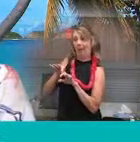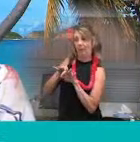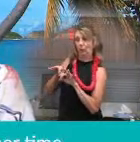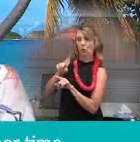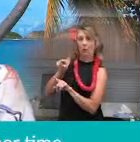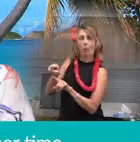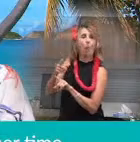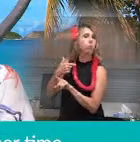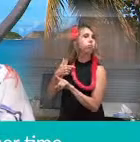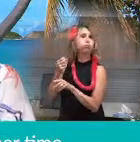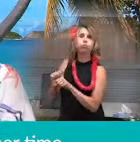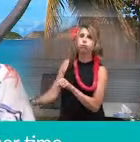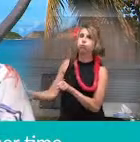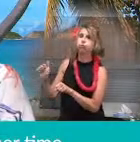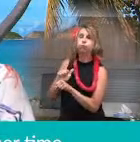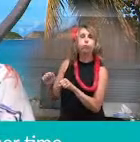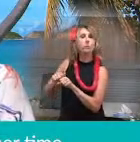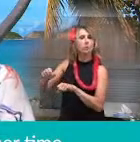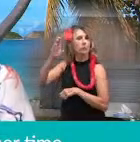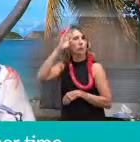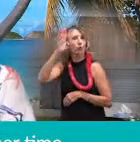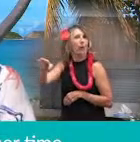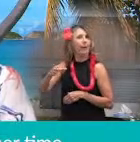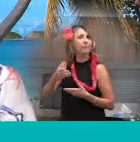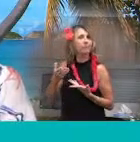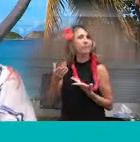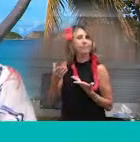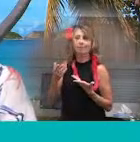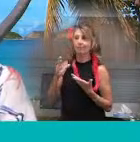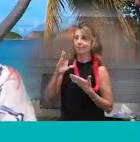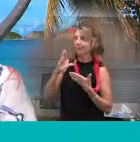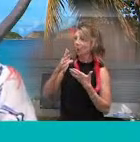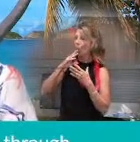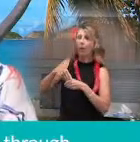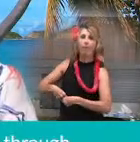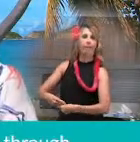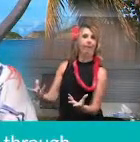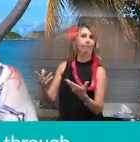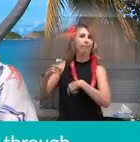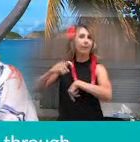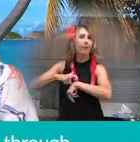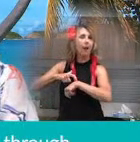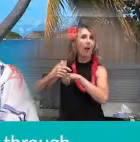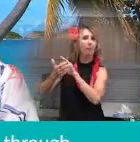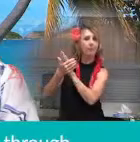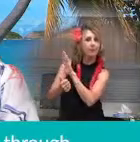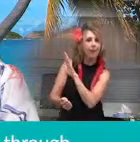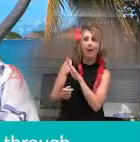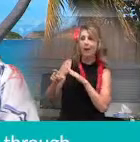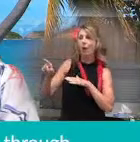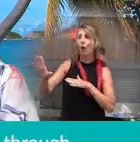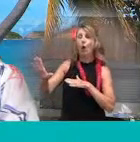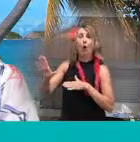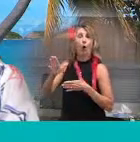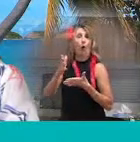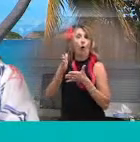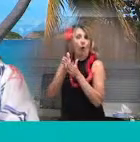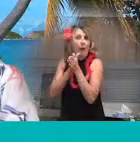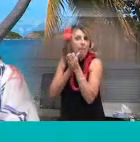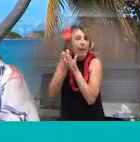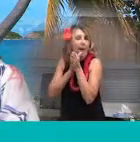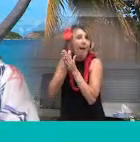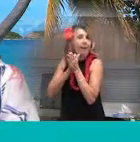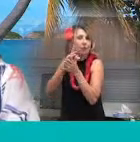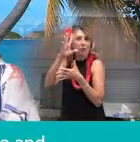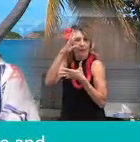hard-working straight shooter. She is generous with her time and talents. Her compassion and faith shine through everything